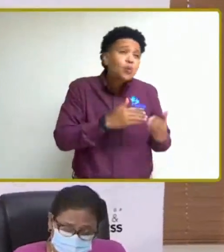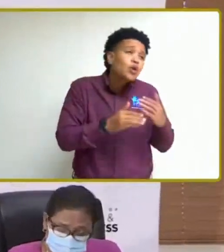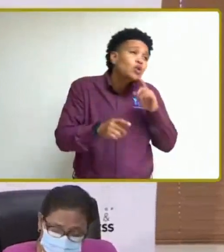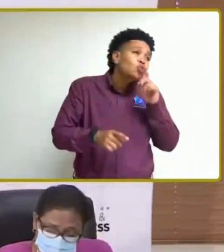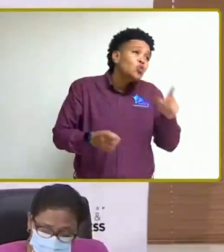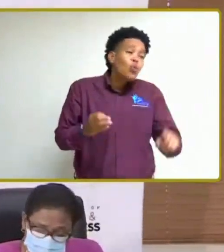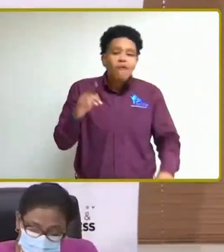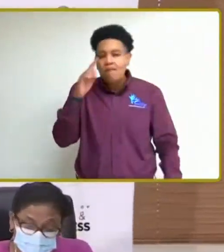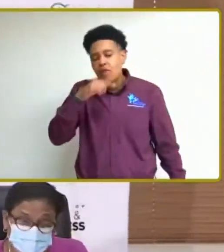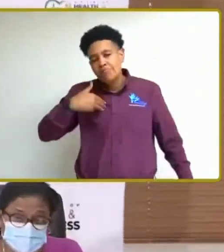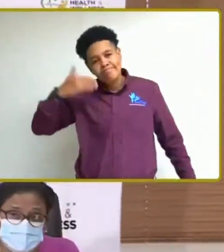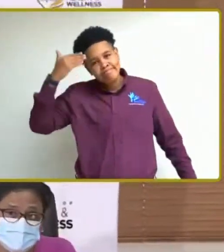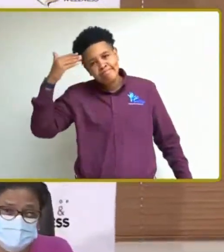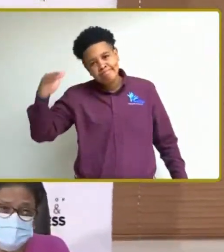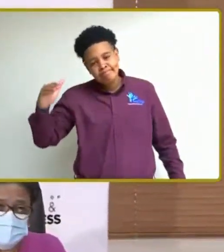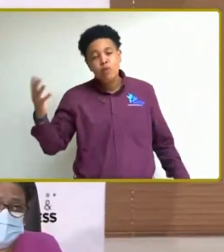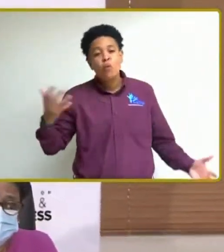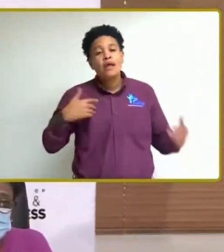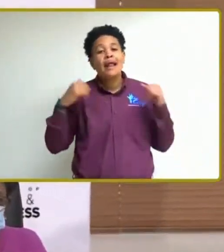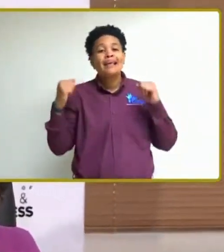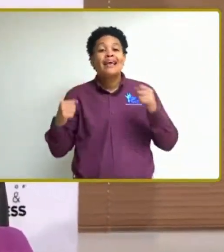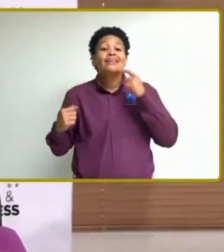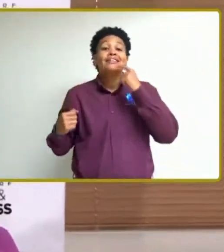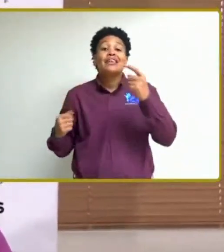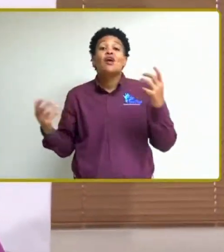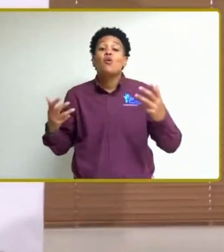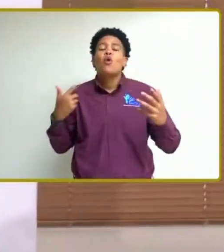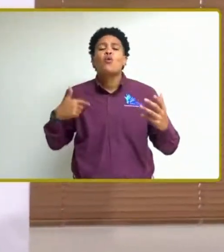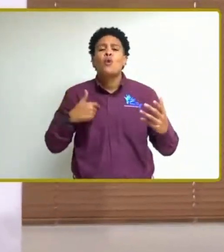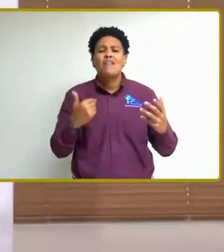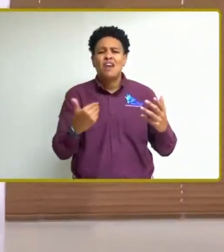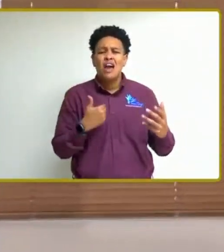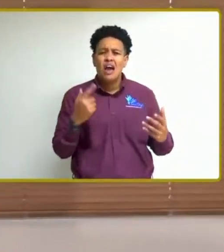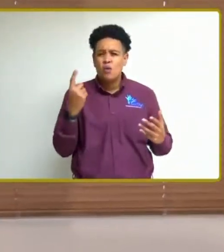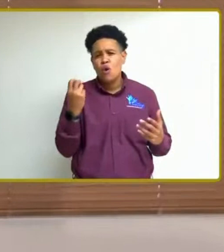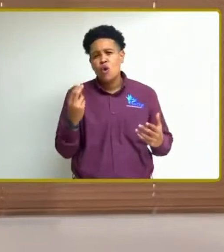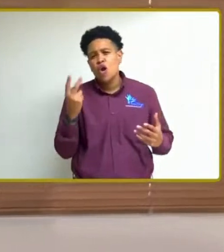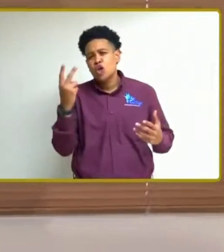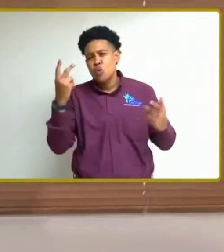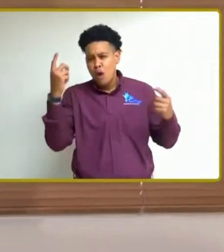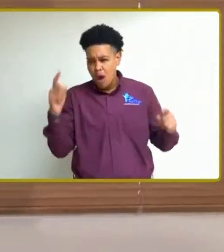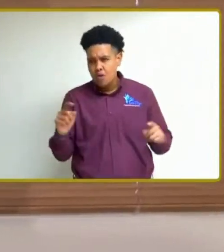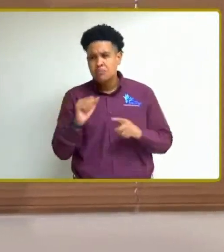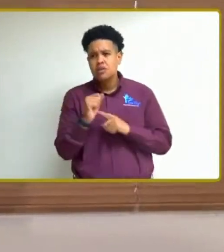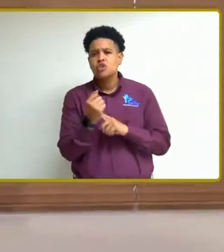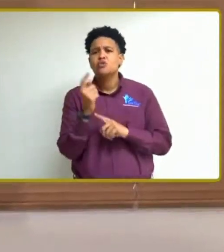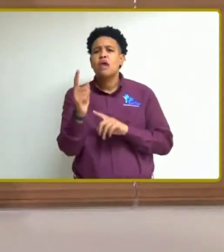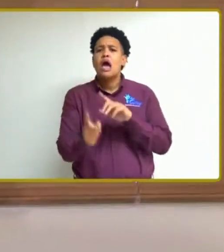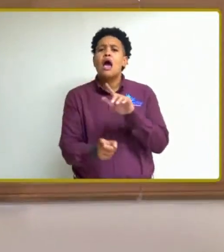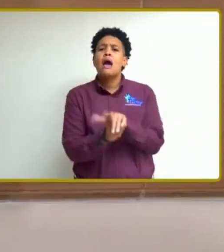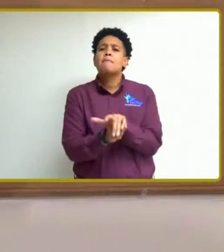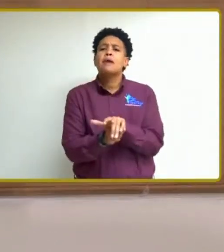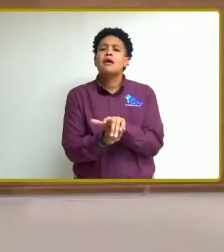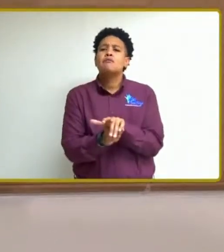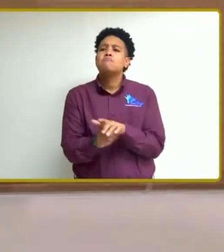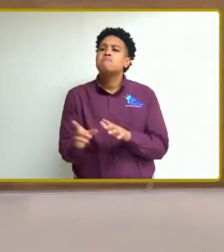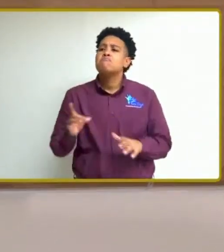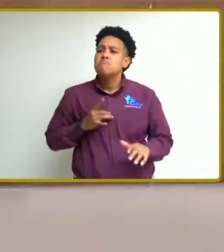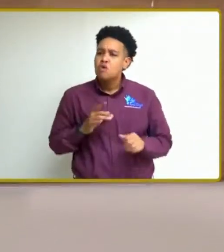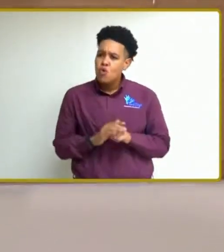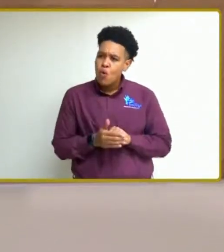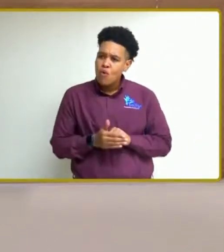not. What I can say is that we have had 1 or 2 cases that appear to be